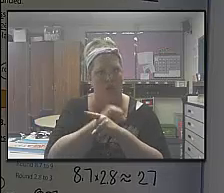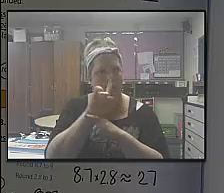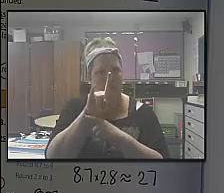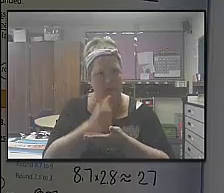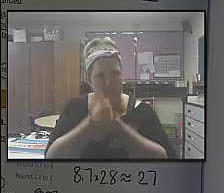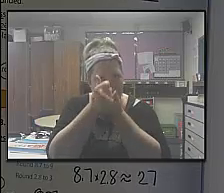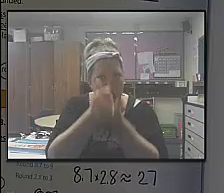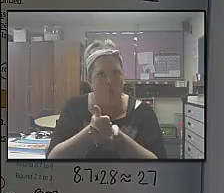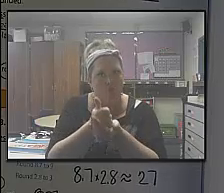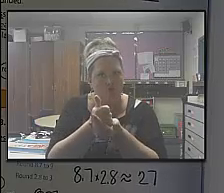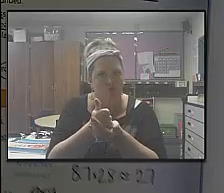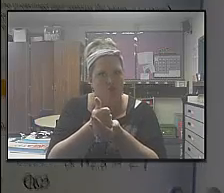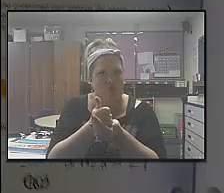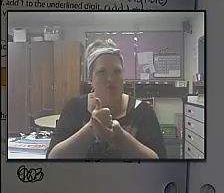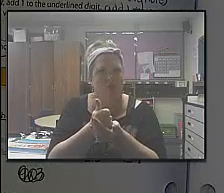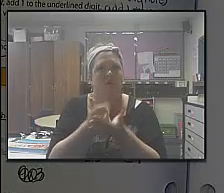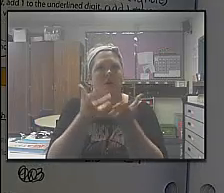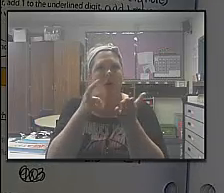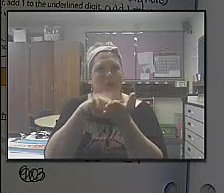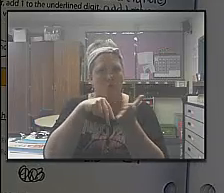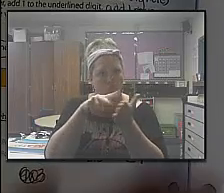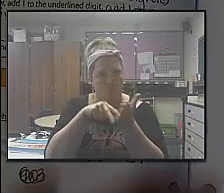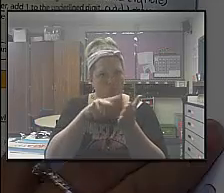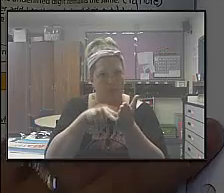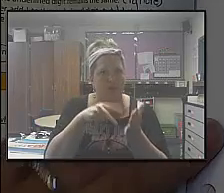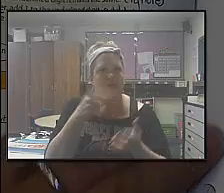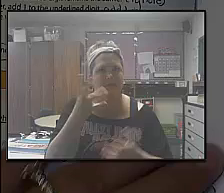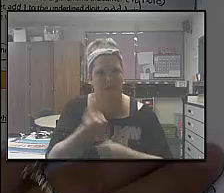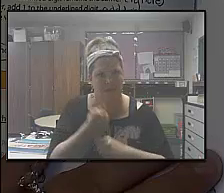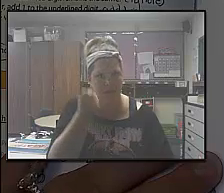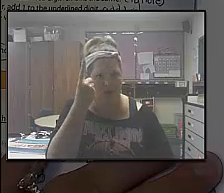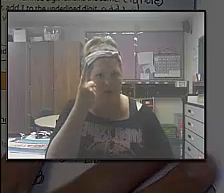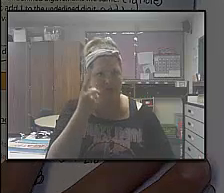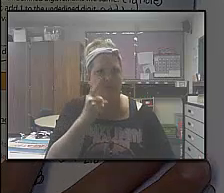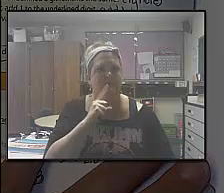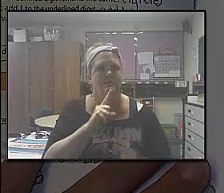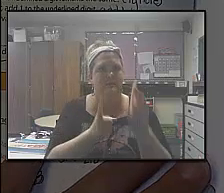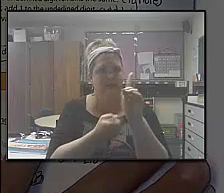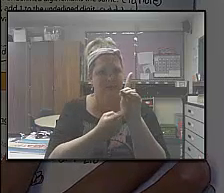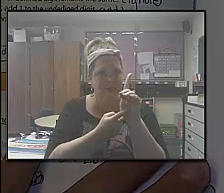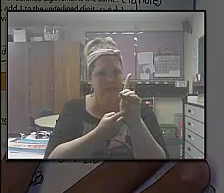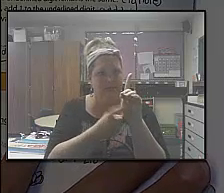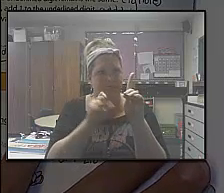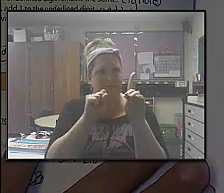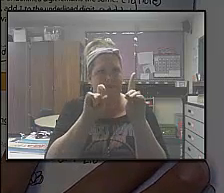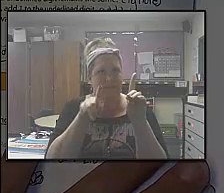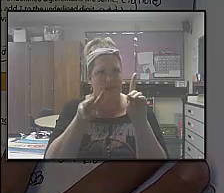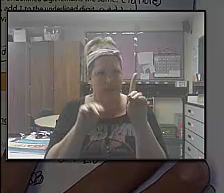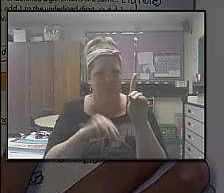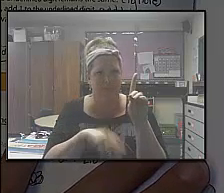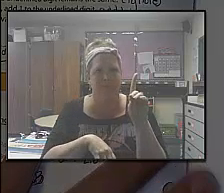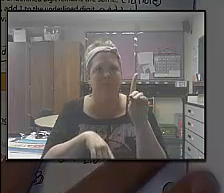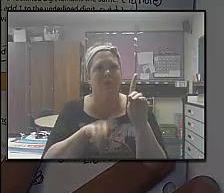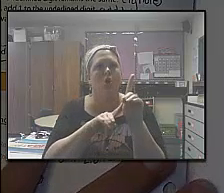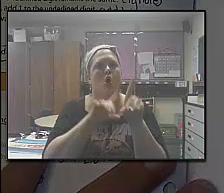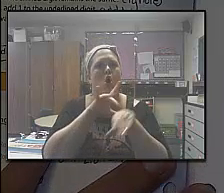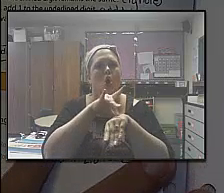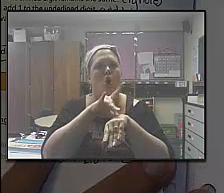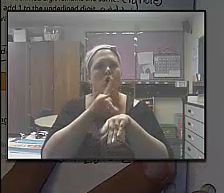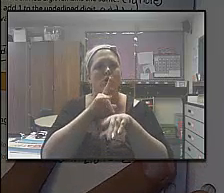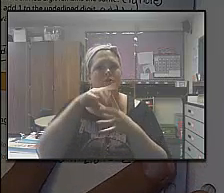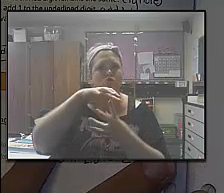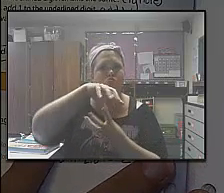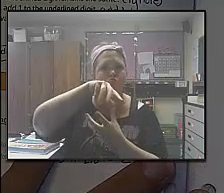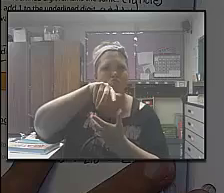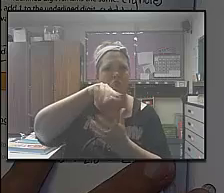helps you. Right here, I'm going to read these. Letter D, stiff. Earth Earth is